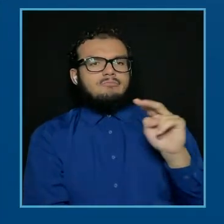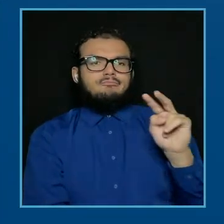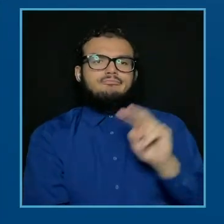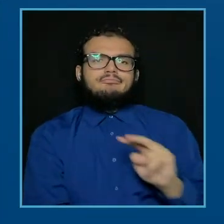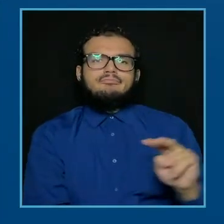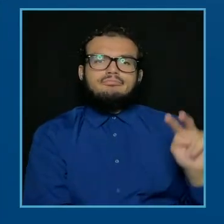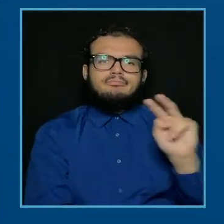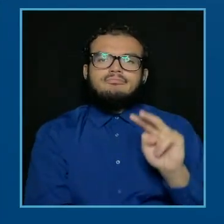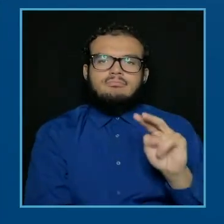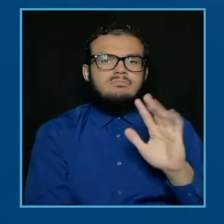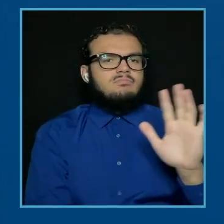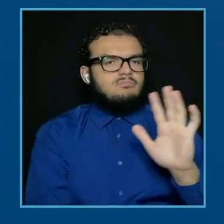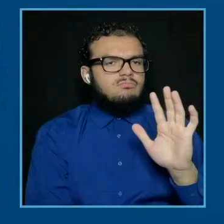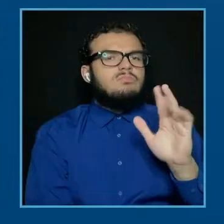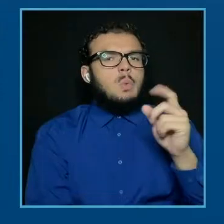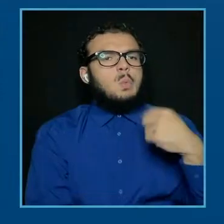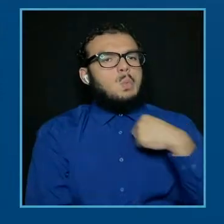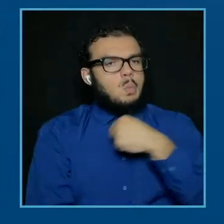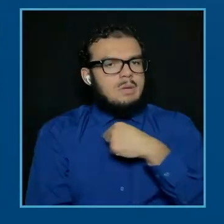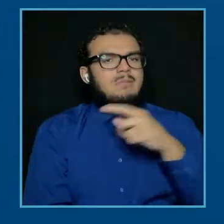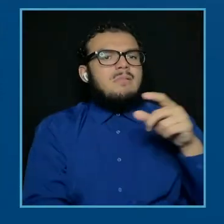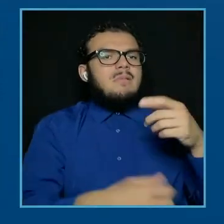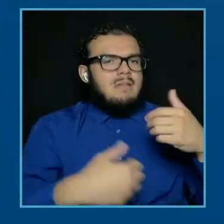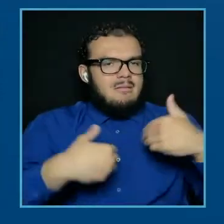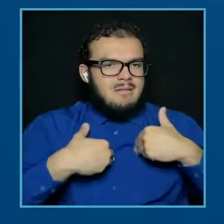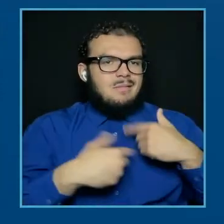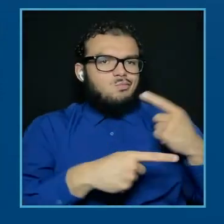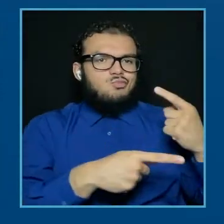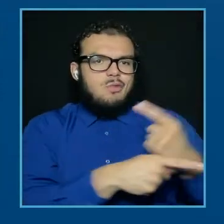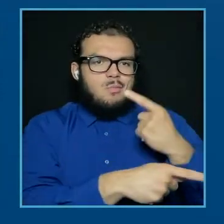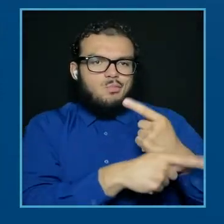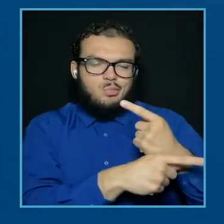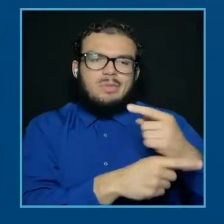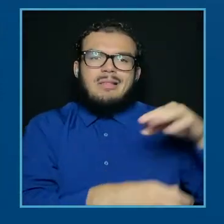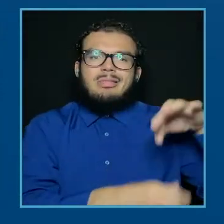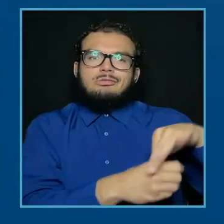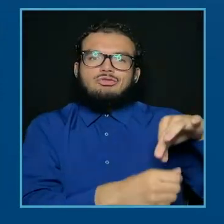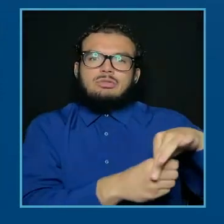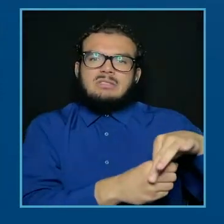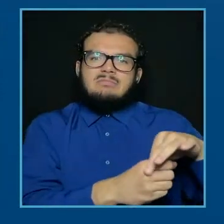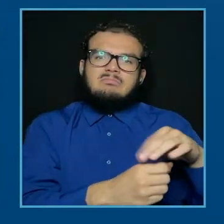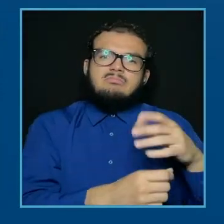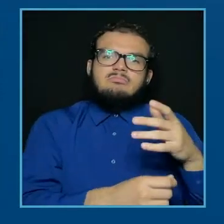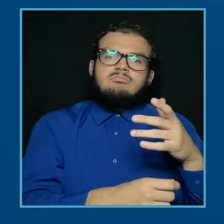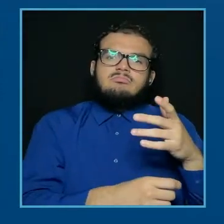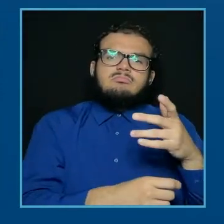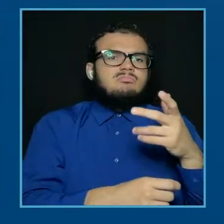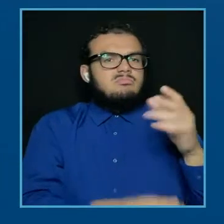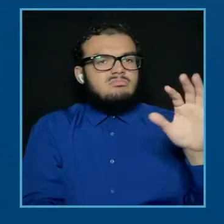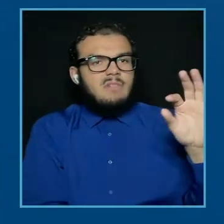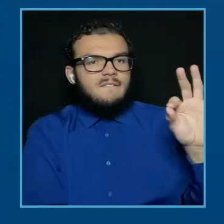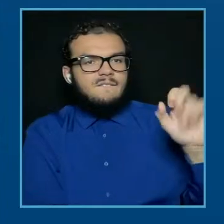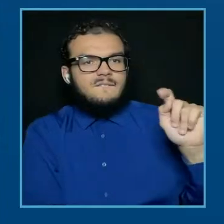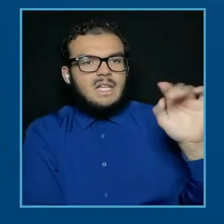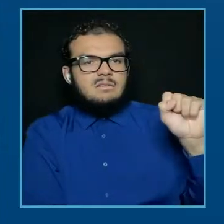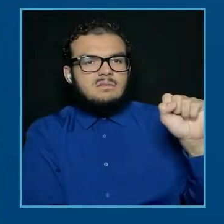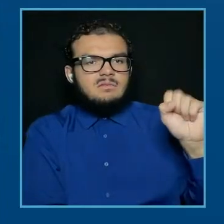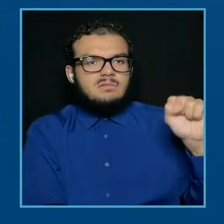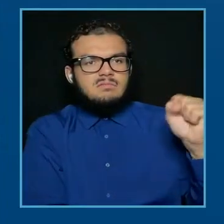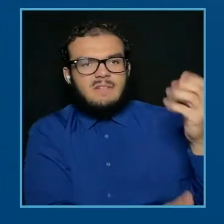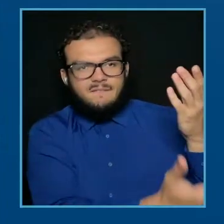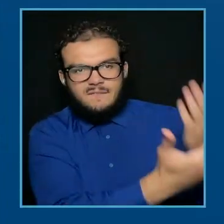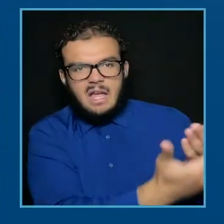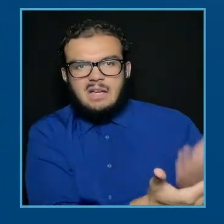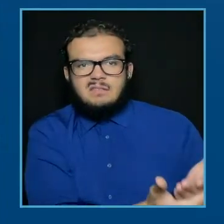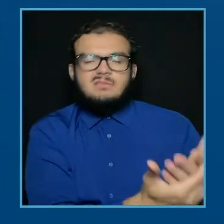we had a proper election. I don't just feel it. The facts demonstrate it, as